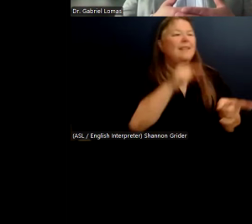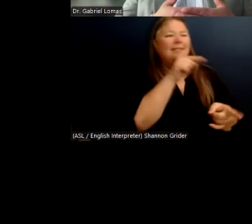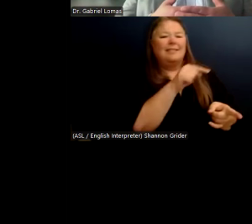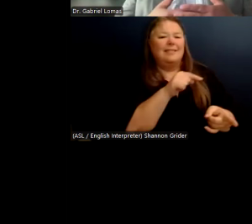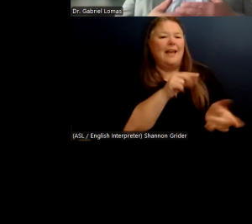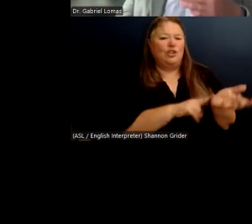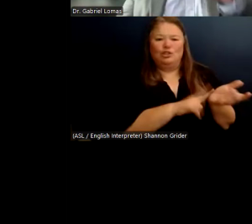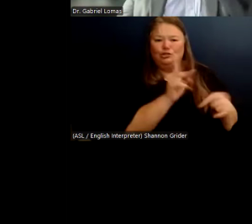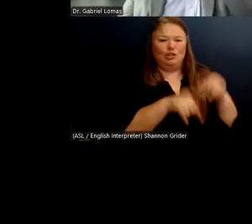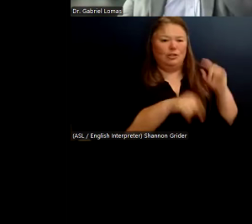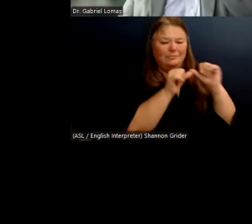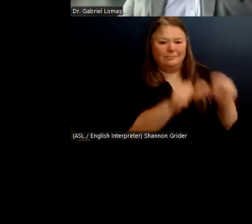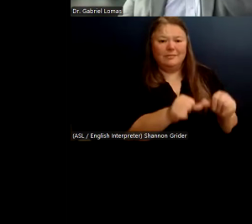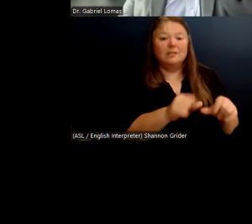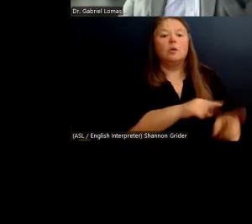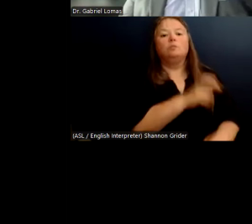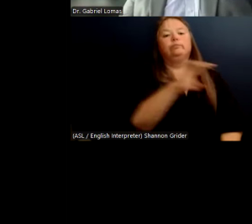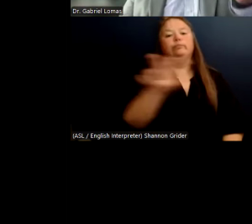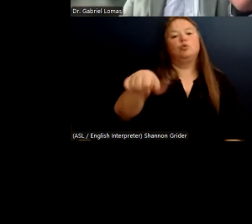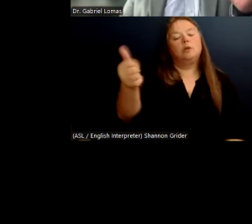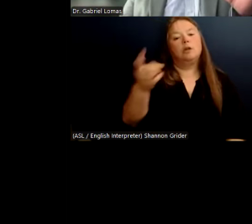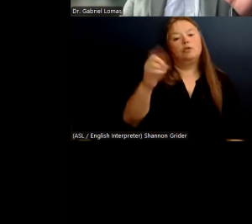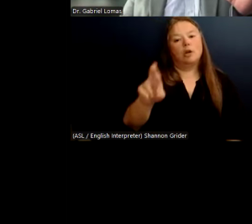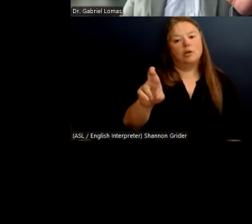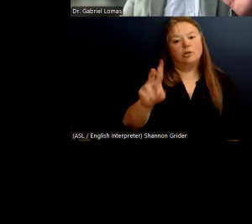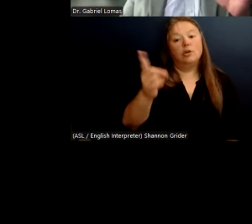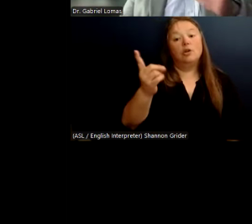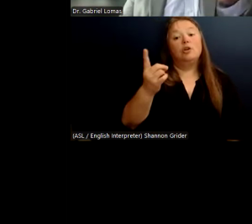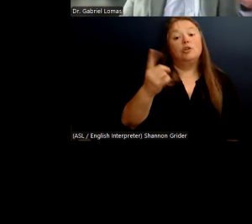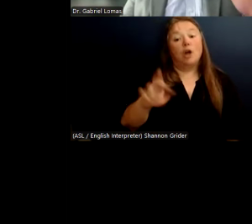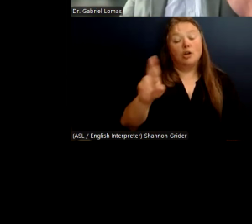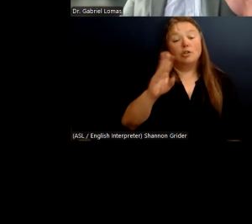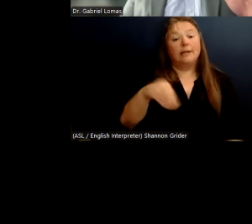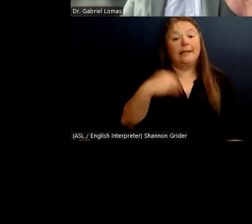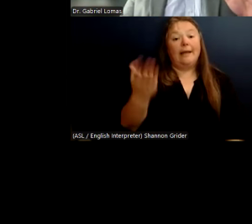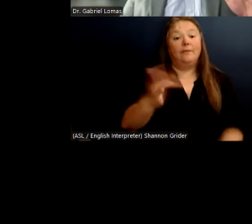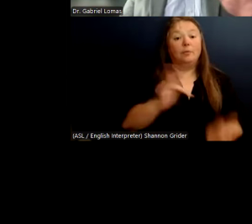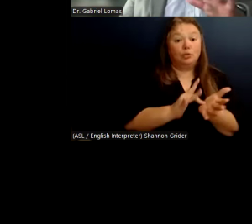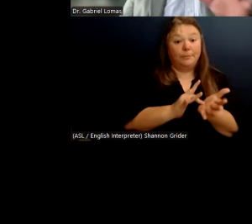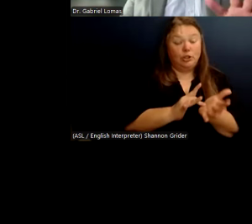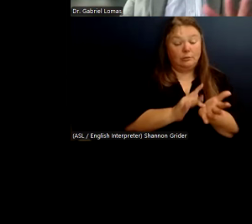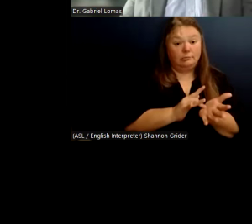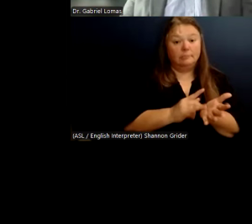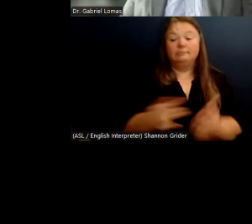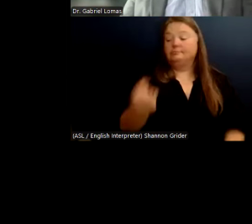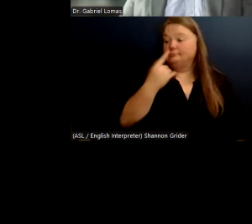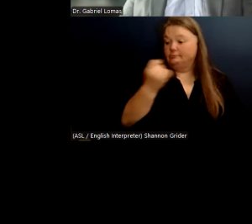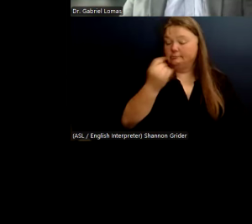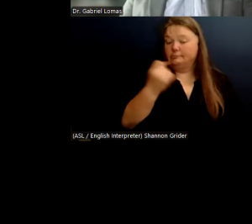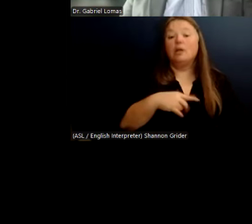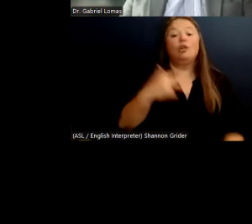to help her, and the doctor gave her a spot-on prescription. And about 3 months later, she gave birth to the